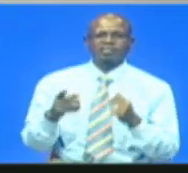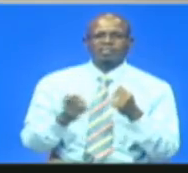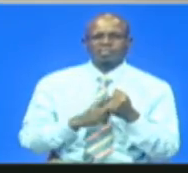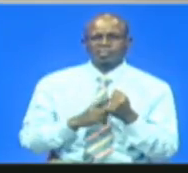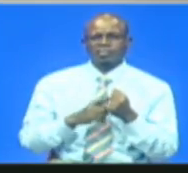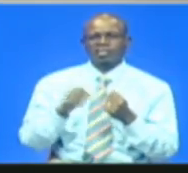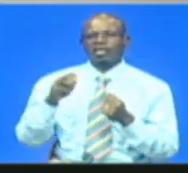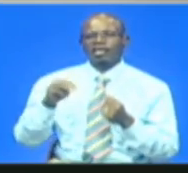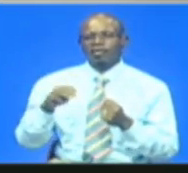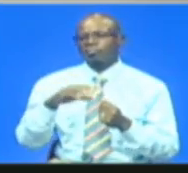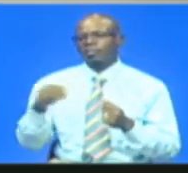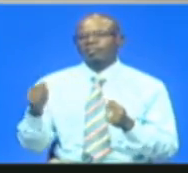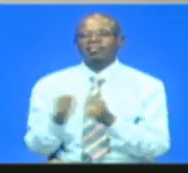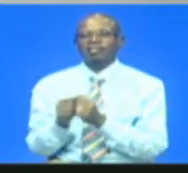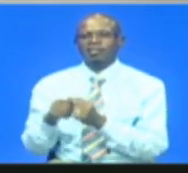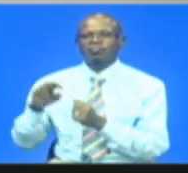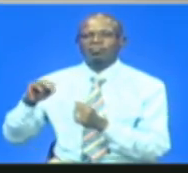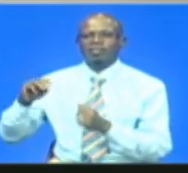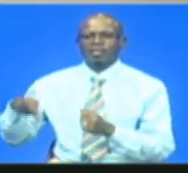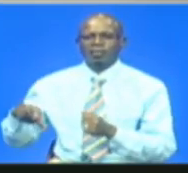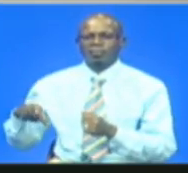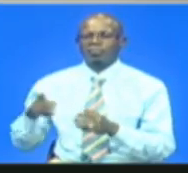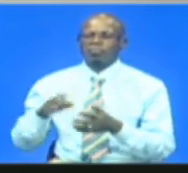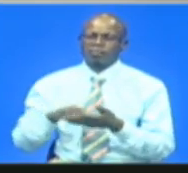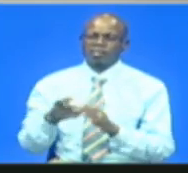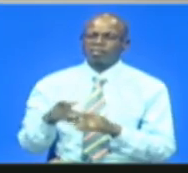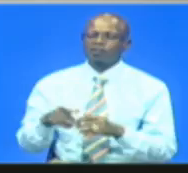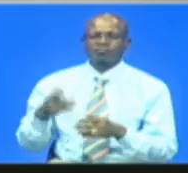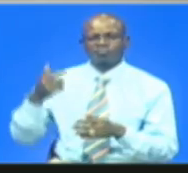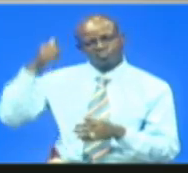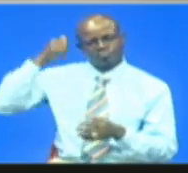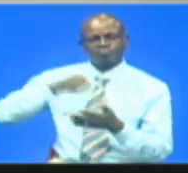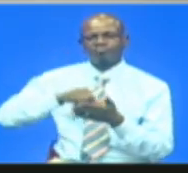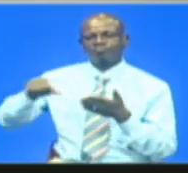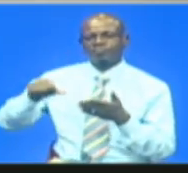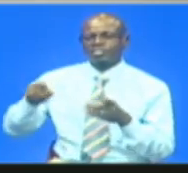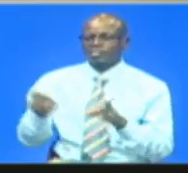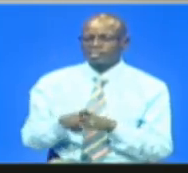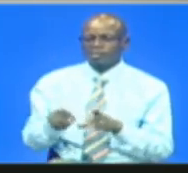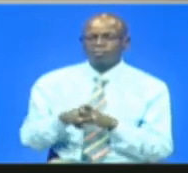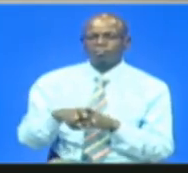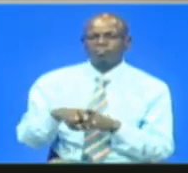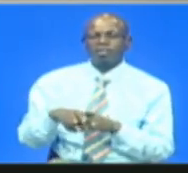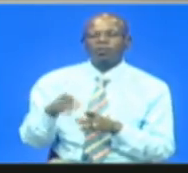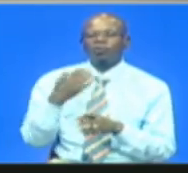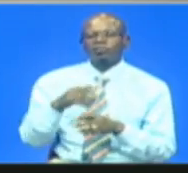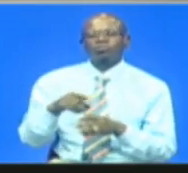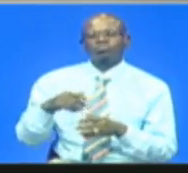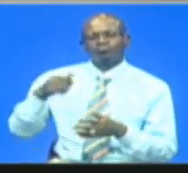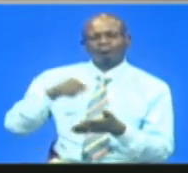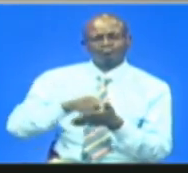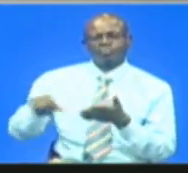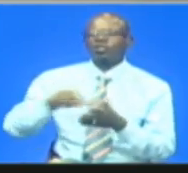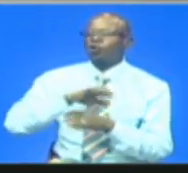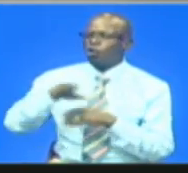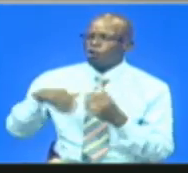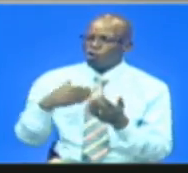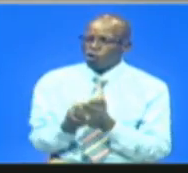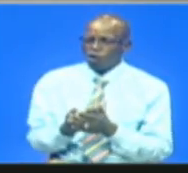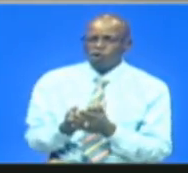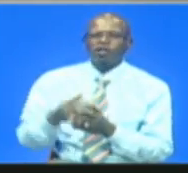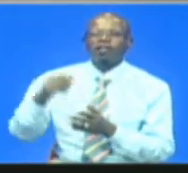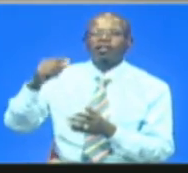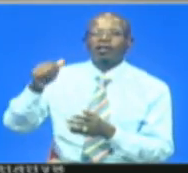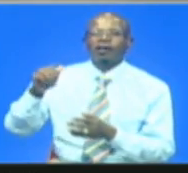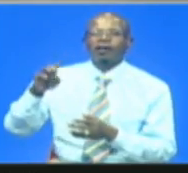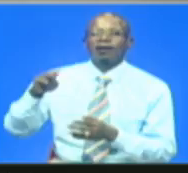been banned. The Betting Control and Licensing Board further seeks to ban all gambling ads on social media platforms. NTV's Mel